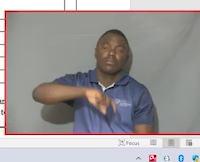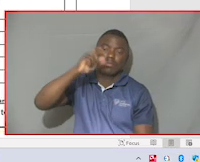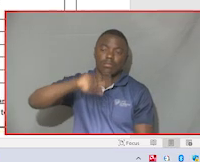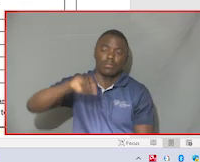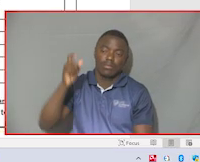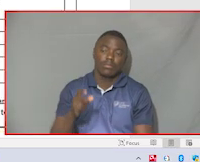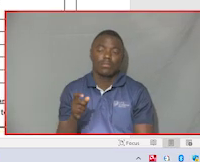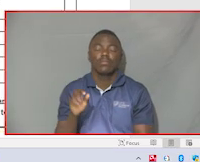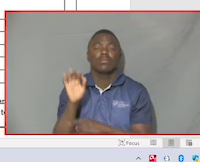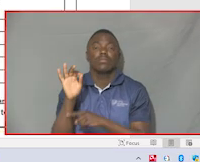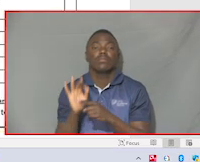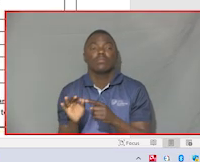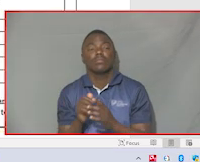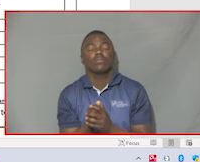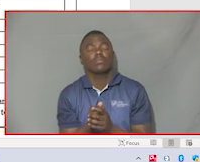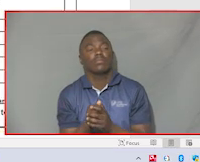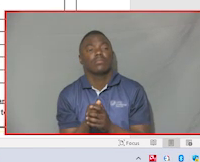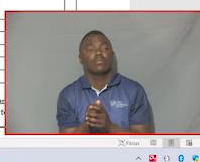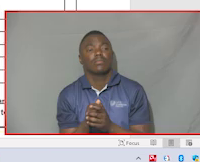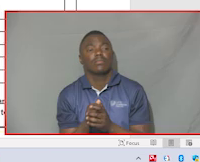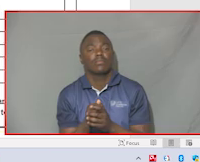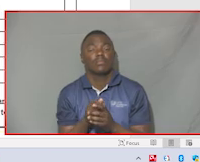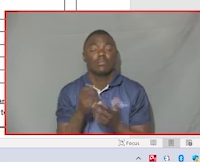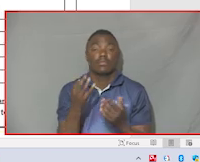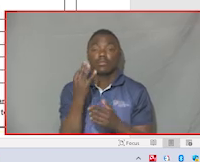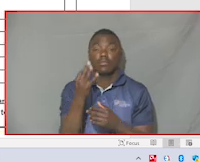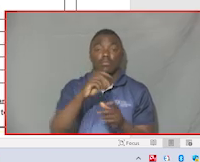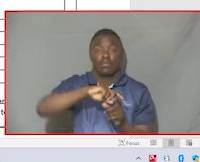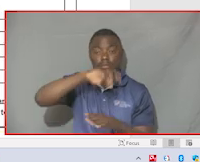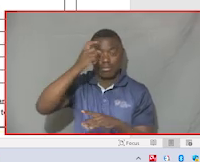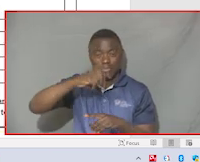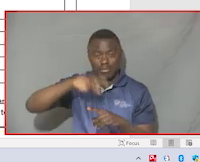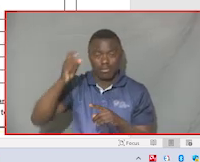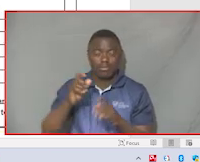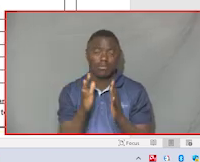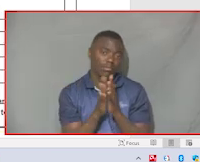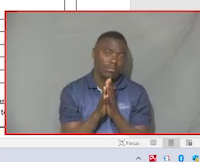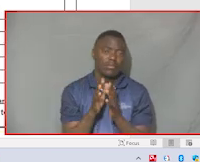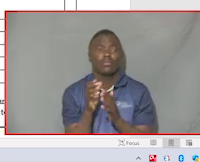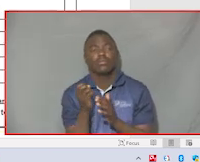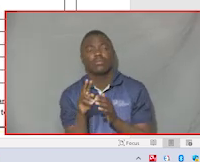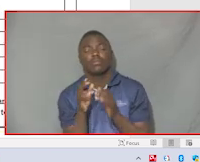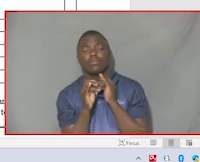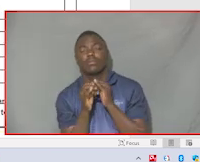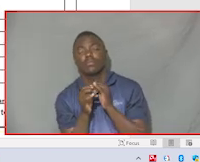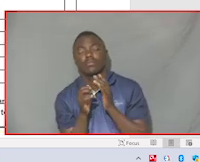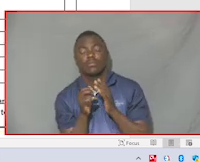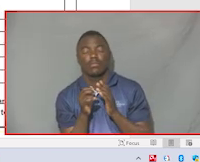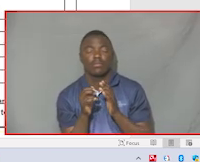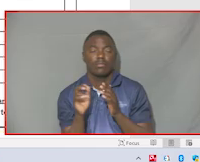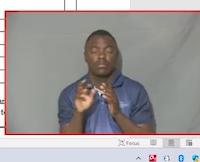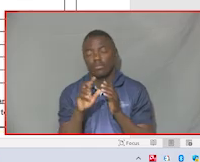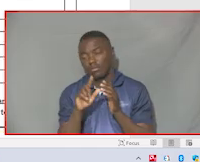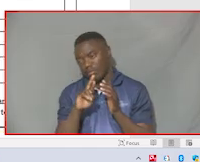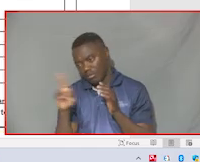people, the trig graphs, you either get the shift up and down for the sine, cos, and tan, or you get the shift left or right for the